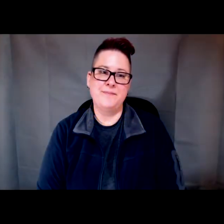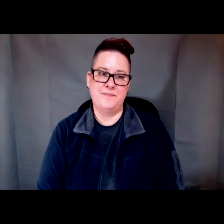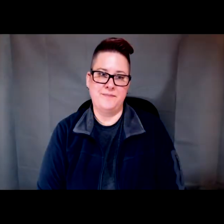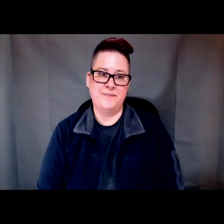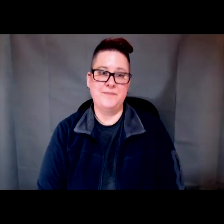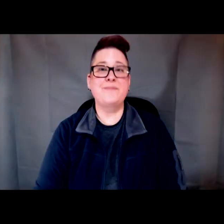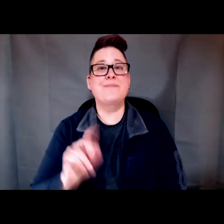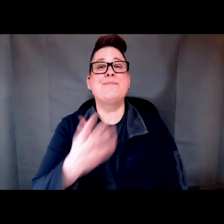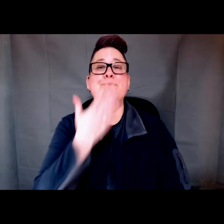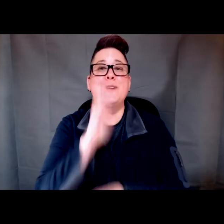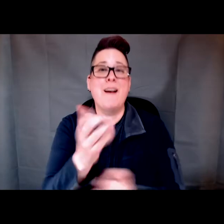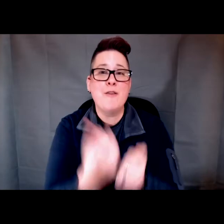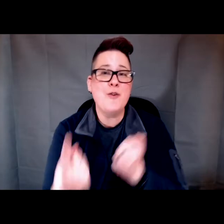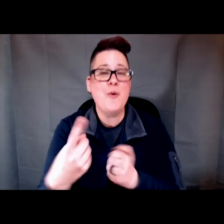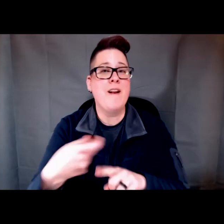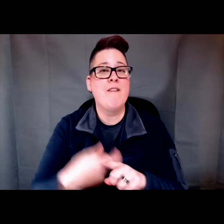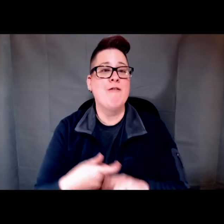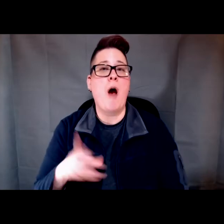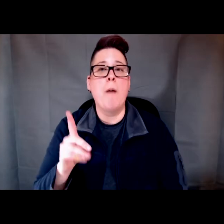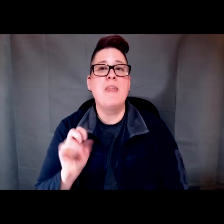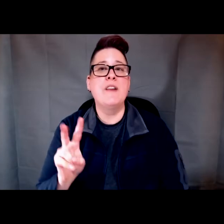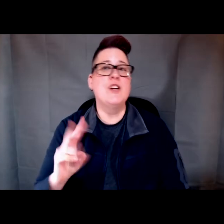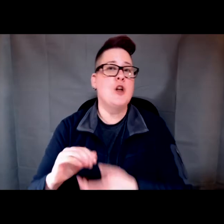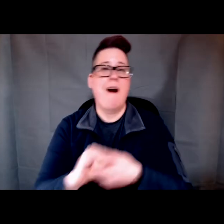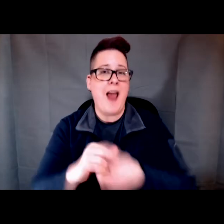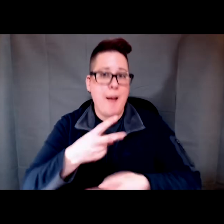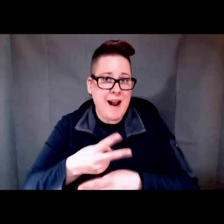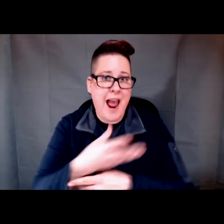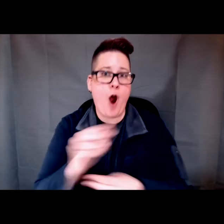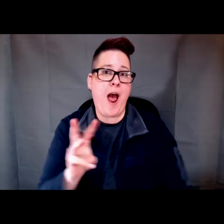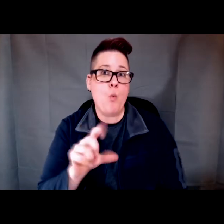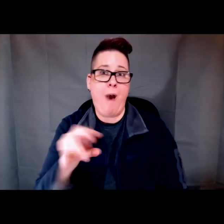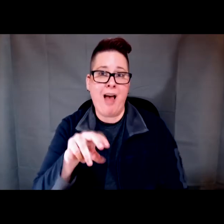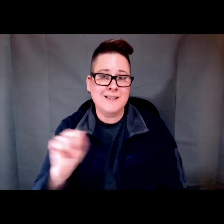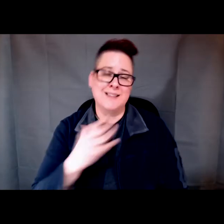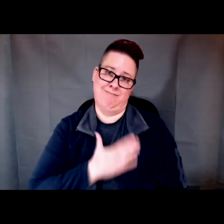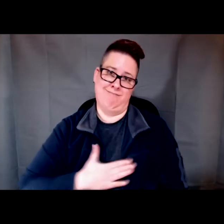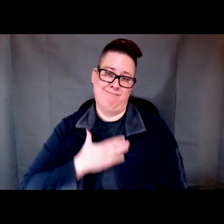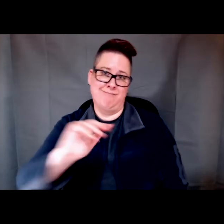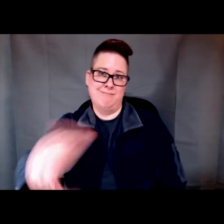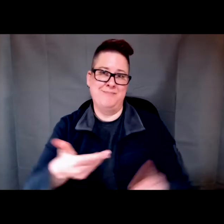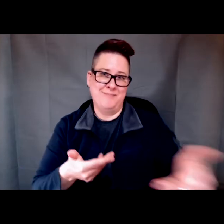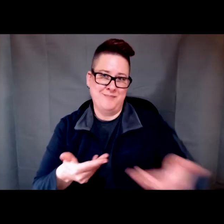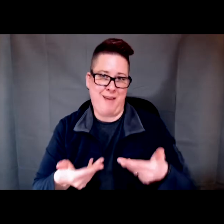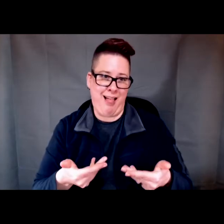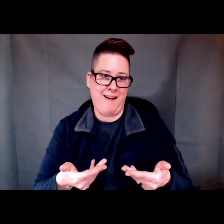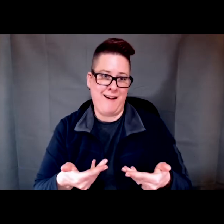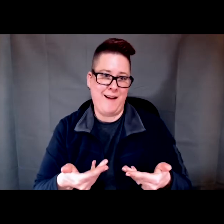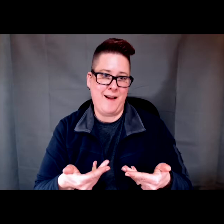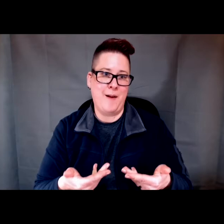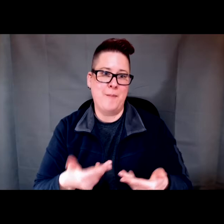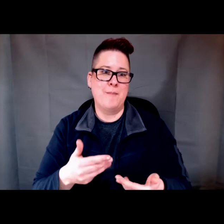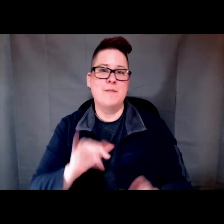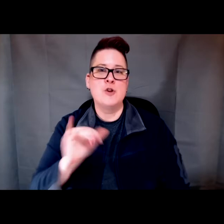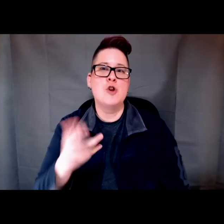On behalf of the Division of Collaborative Care and Wellness, it is my pleasure to welcome all of you to this